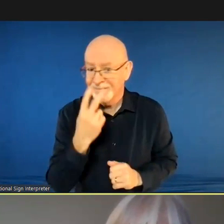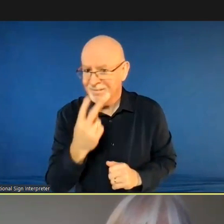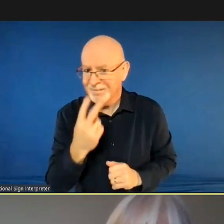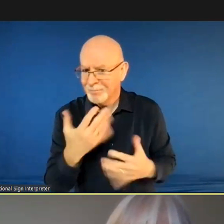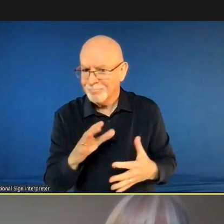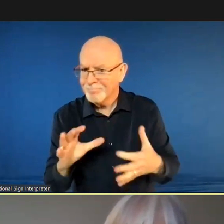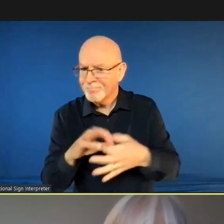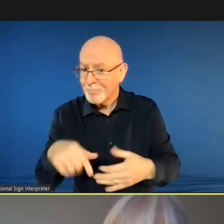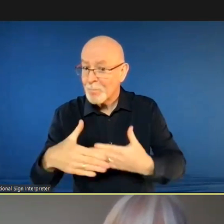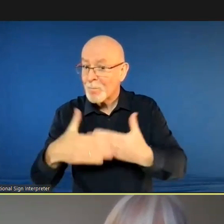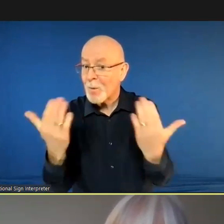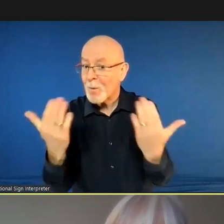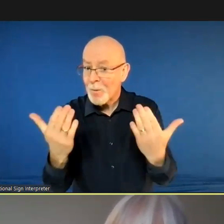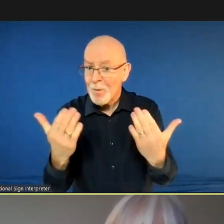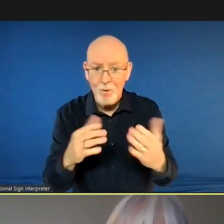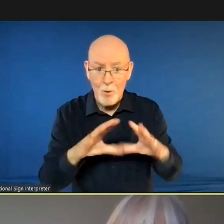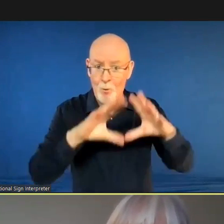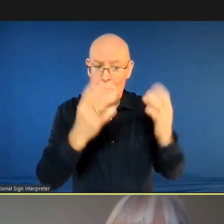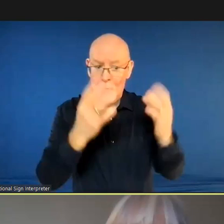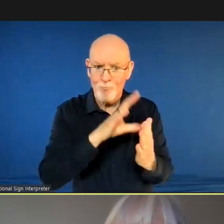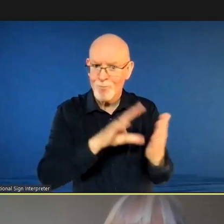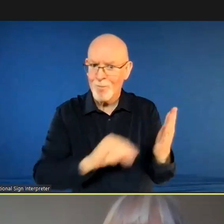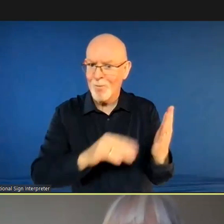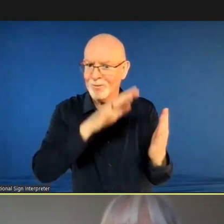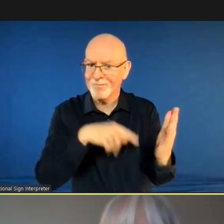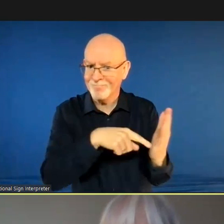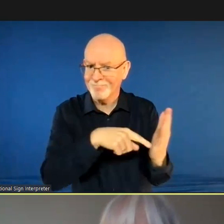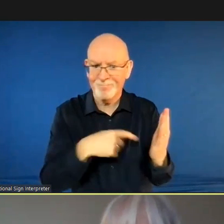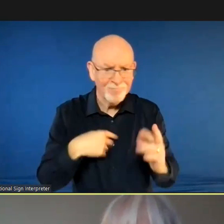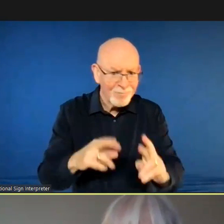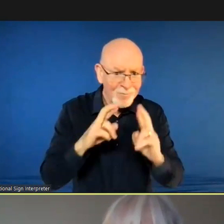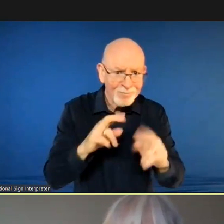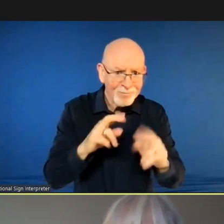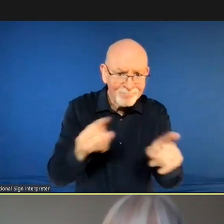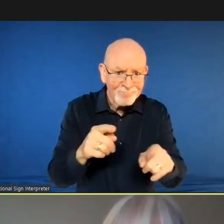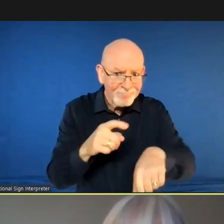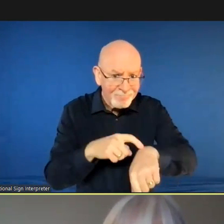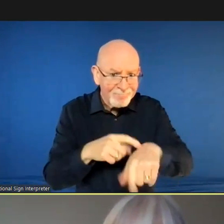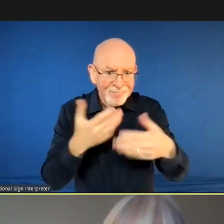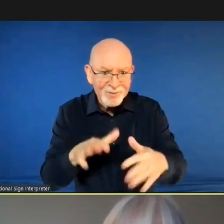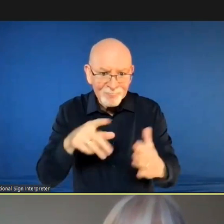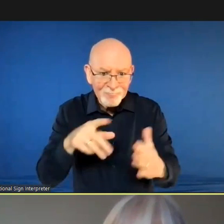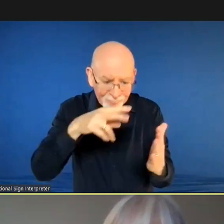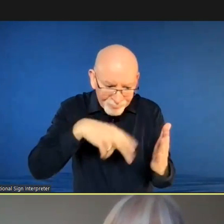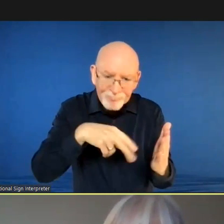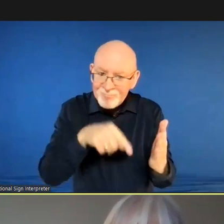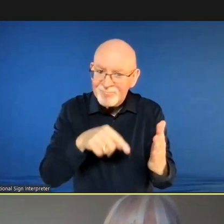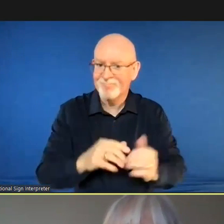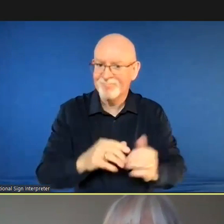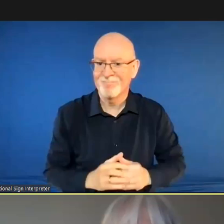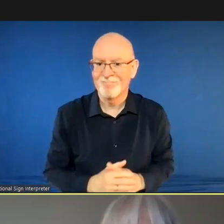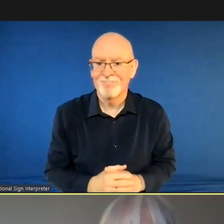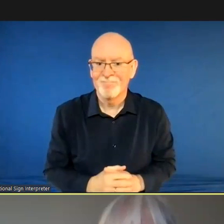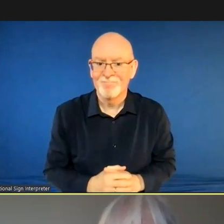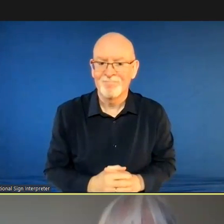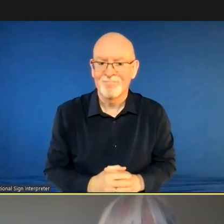leisure after this. Before I talk a little bit more about what's in the report, I really want to